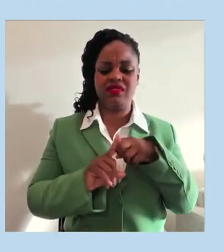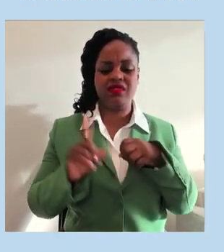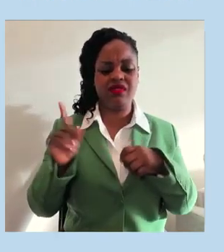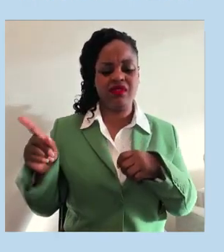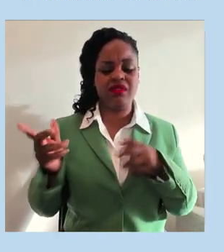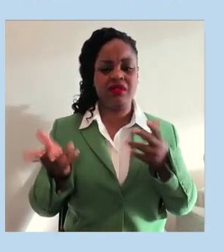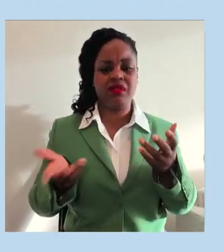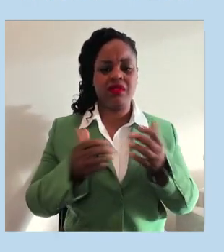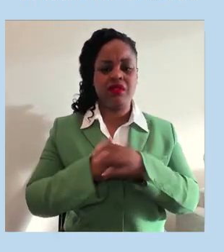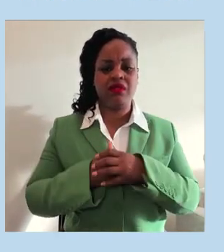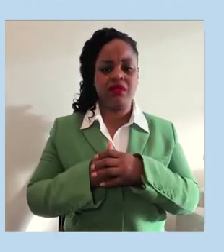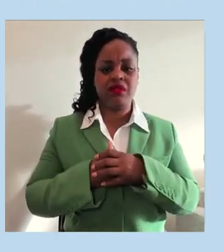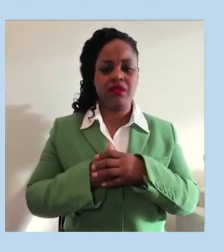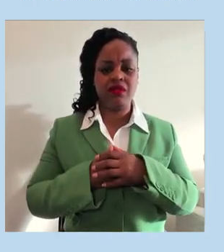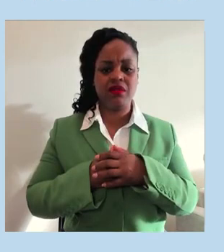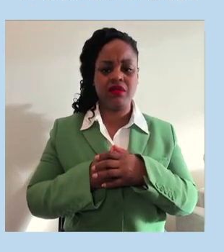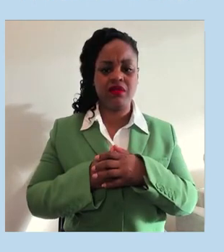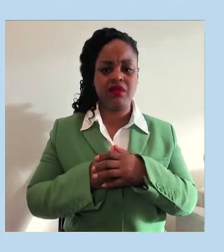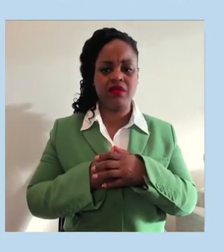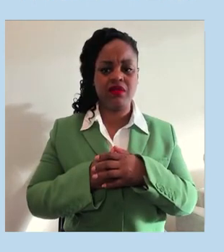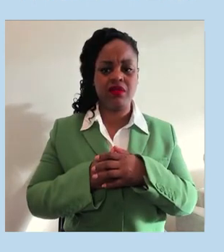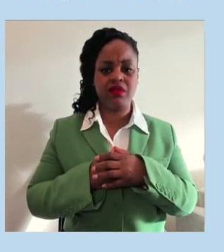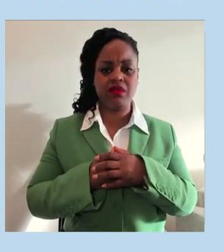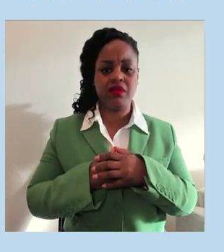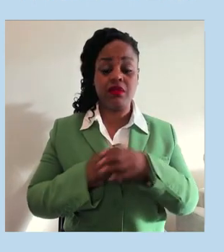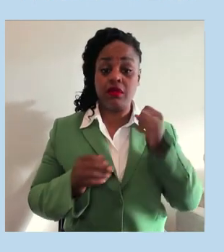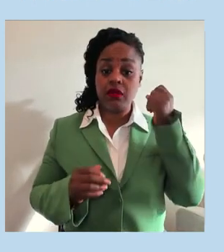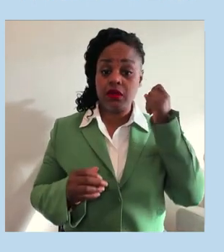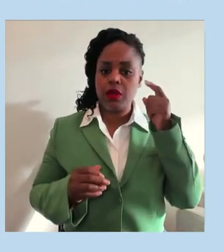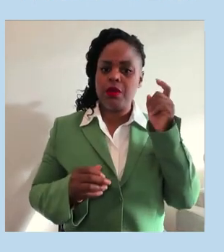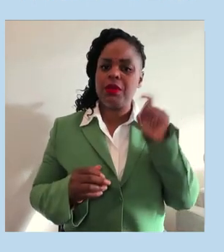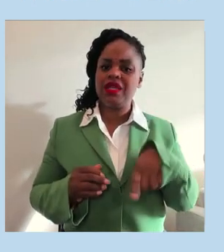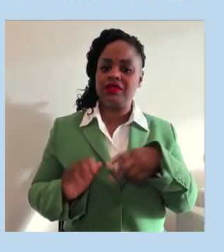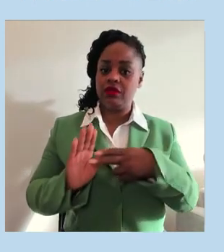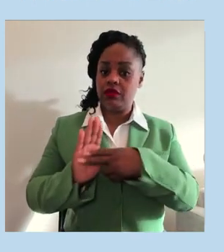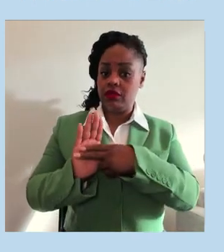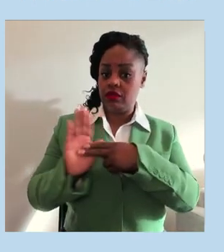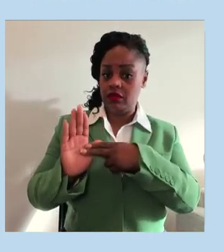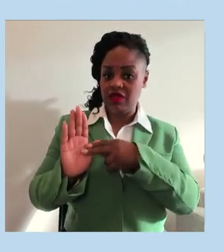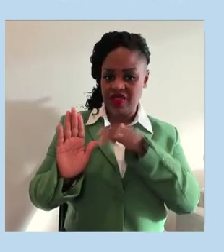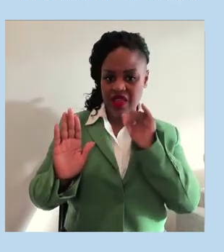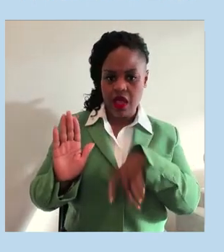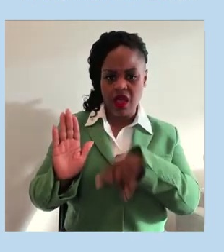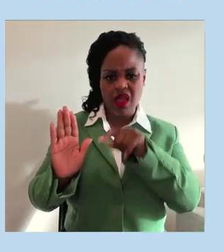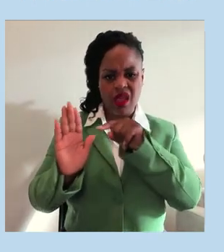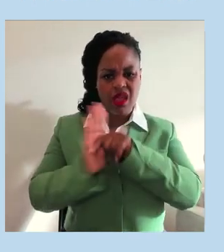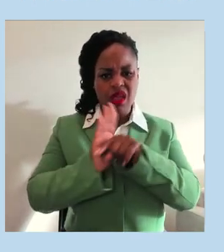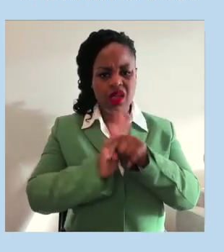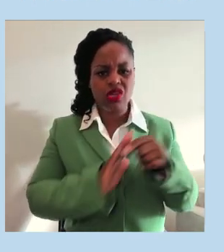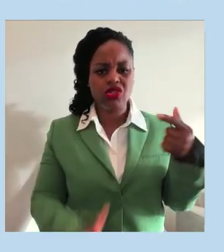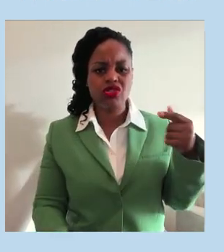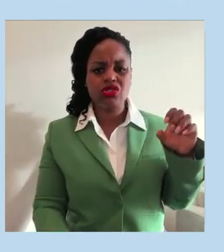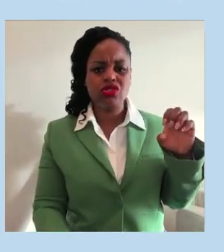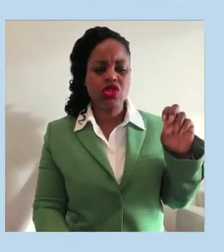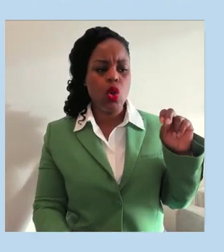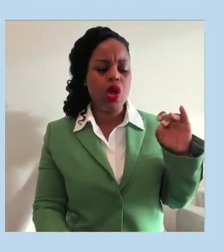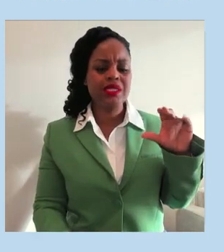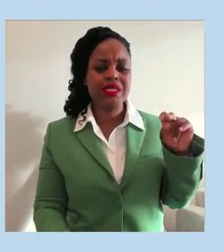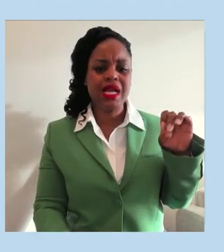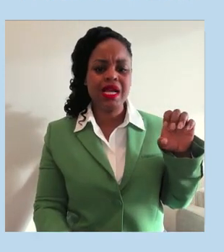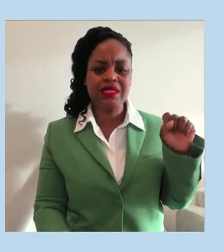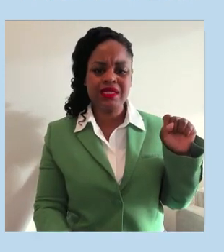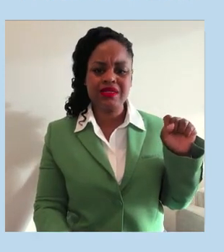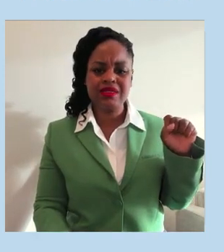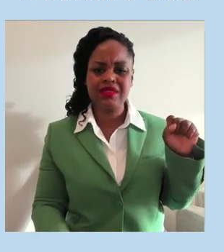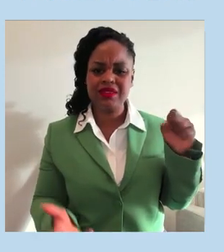making a genocide determinations for Rohingya and imposing sanctions on Myanmar oil and gas